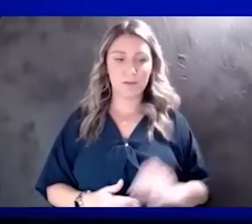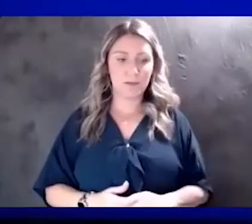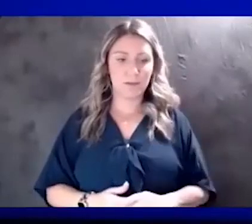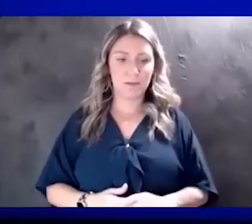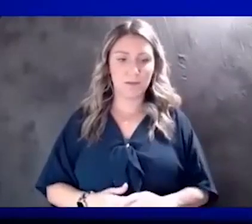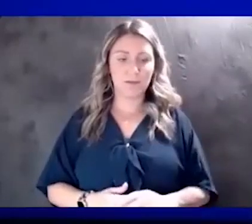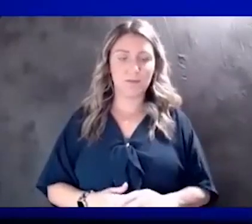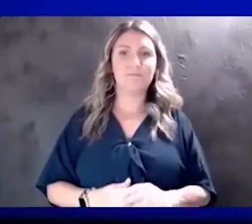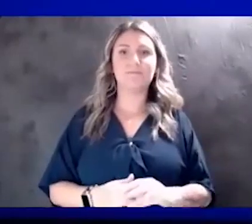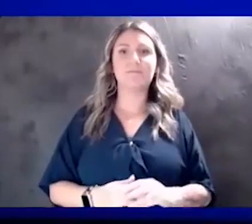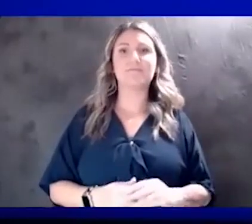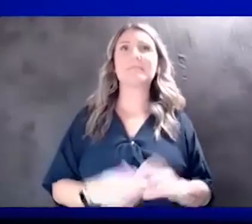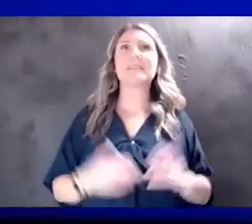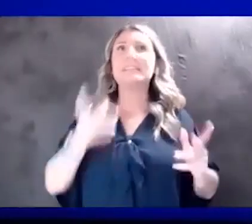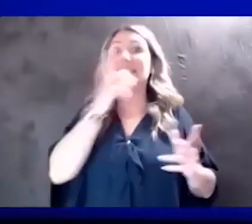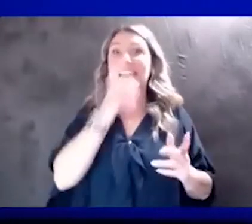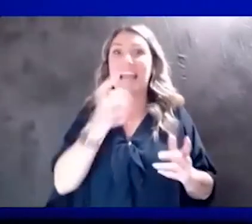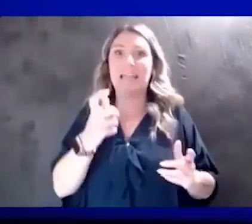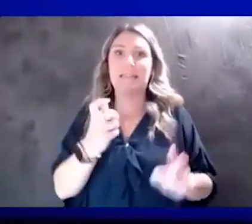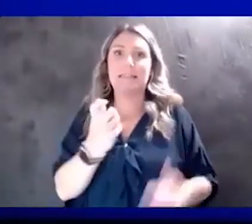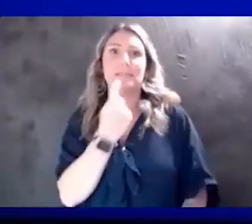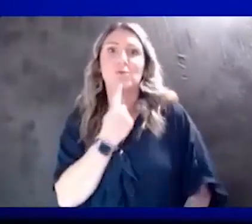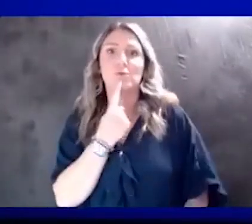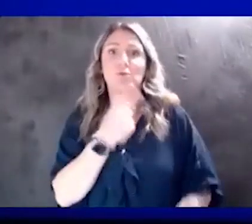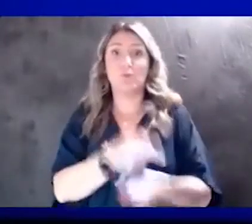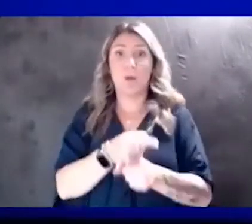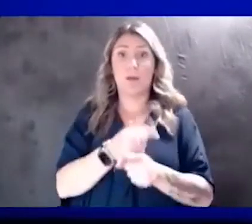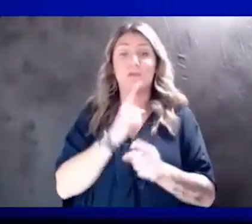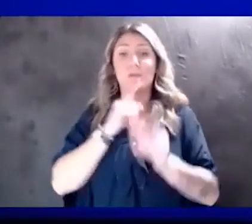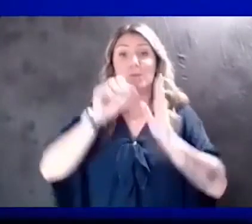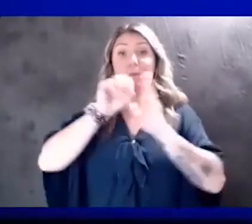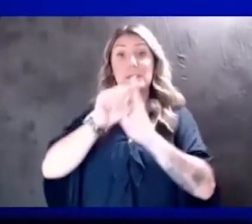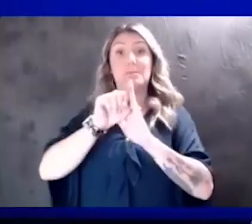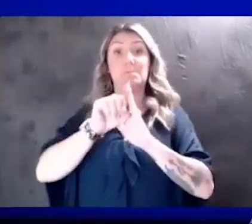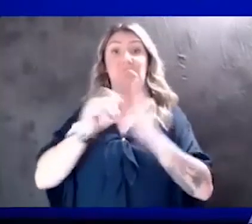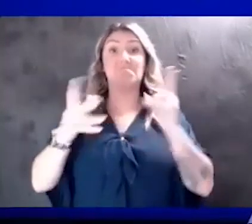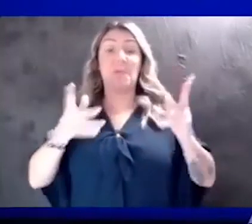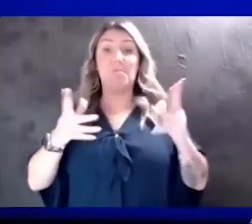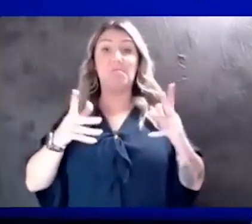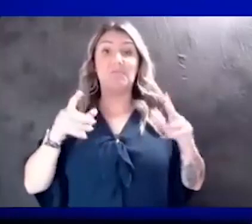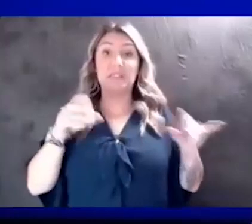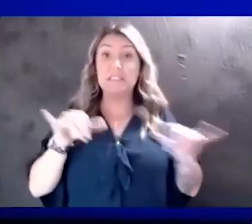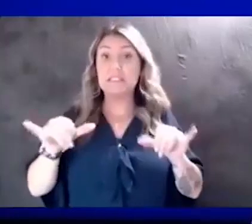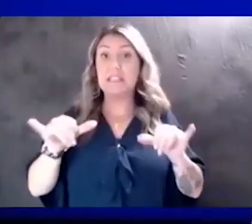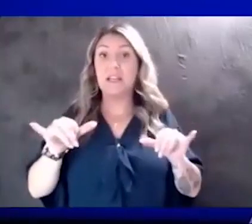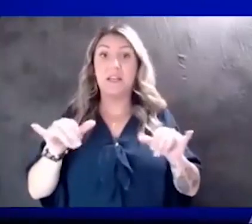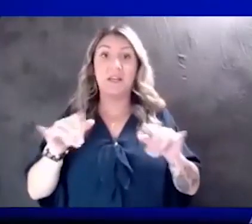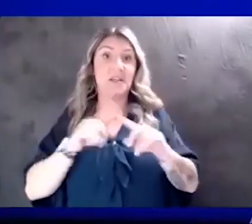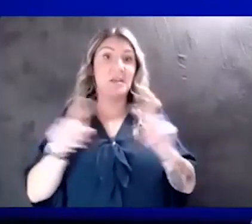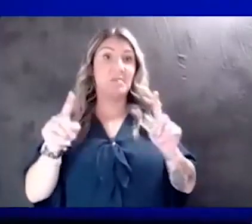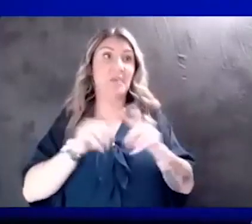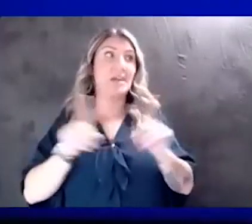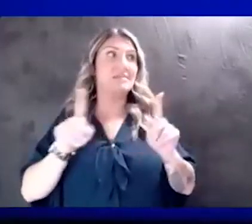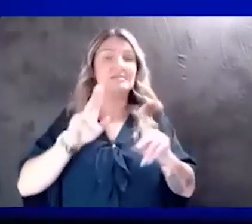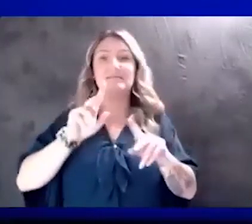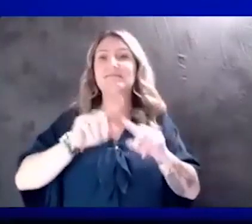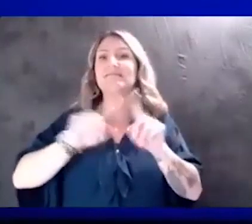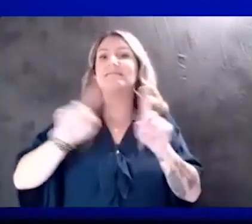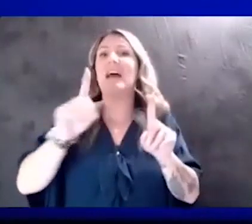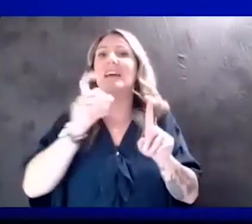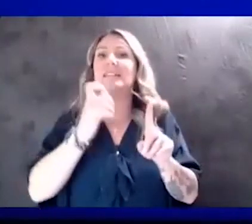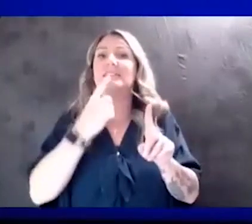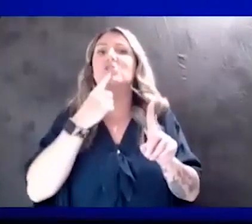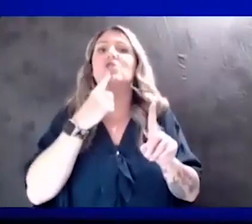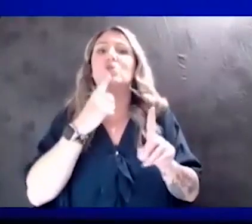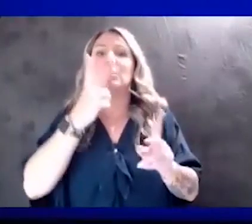less severe, right? And so the symptoms may be the same, but wimpier versions, right? So it may be, instead of sort of